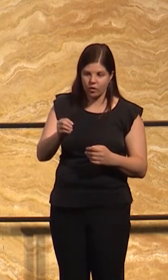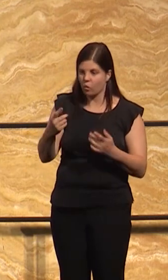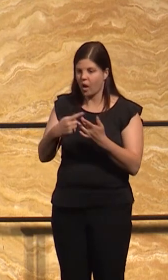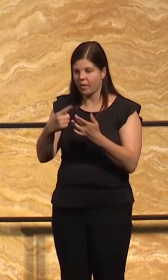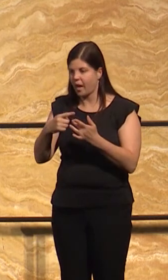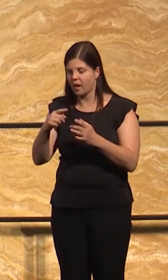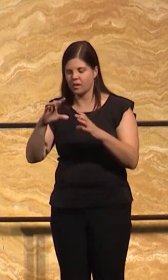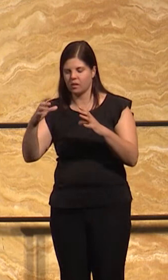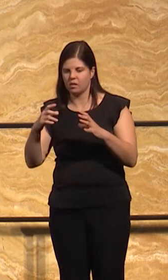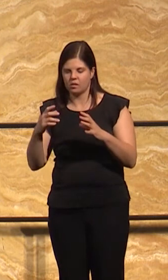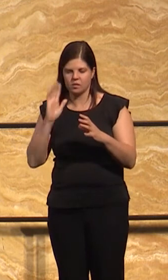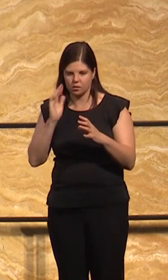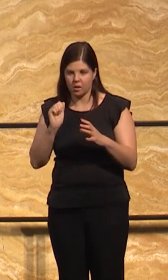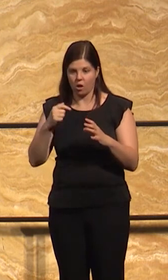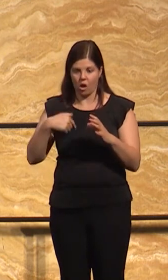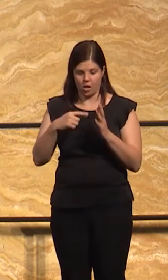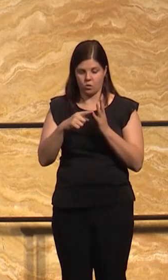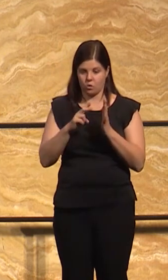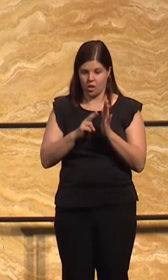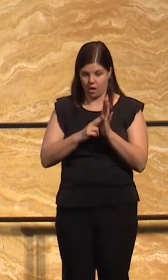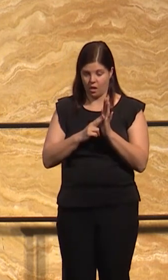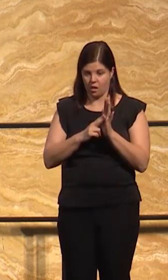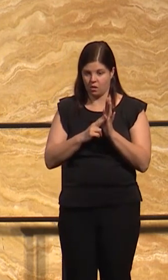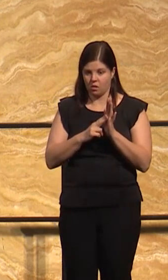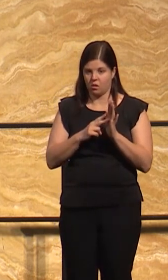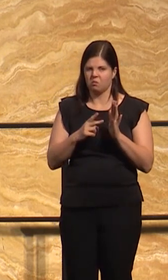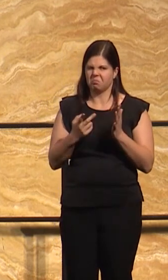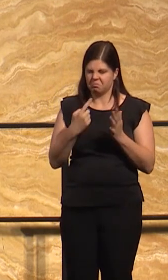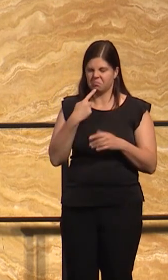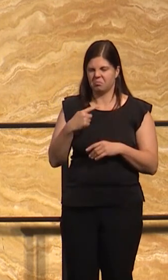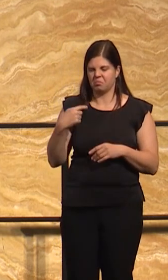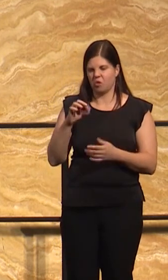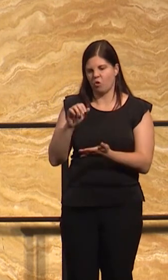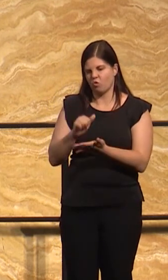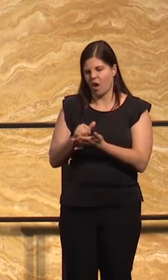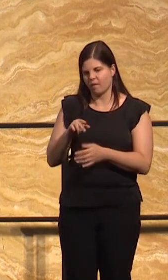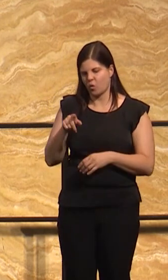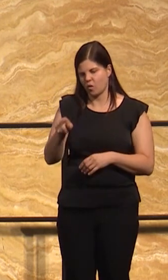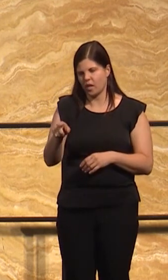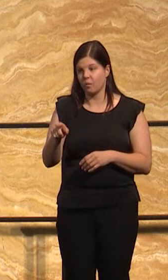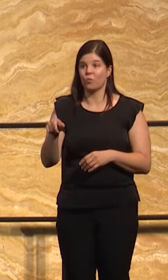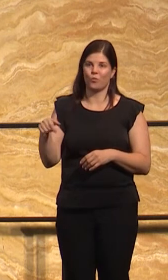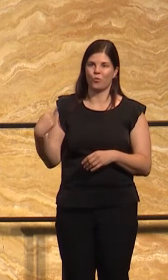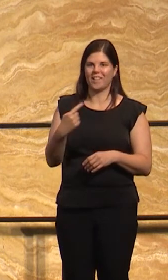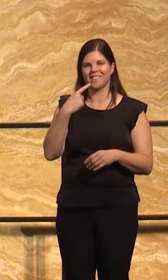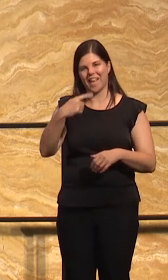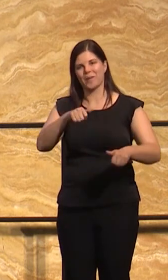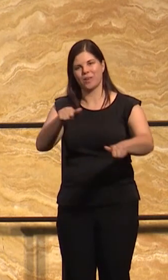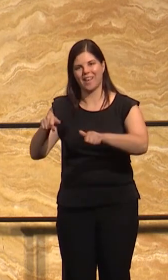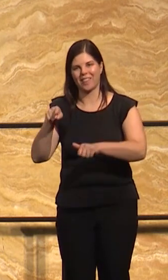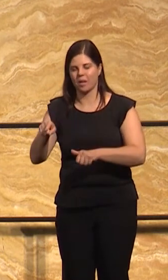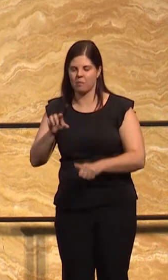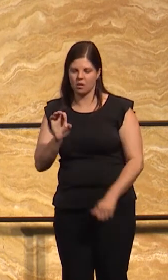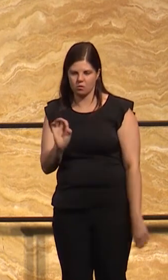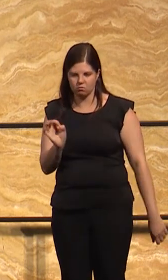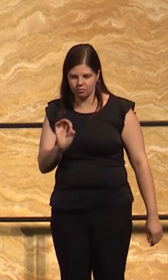and within the United Nations, we have not done right by the people we claim to be protecting. That's why it's difficult.